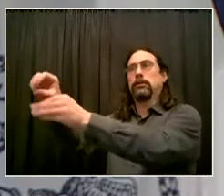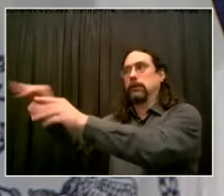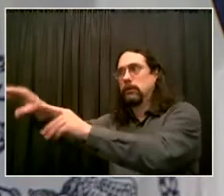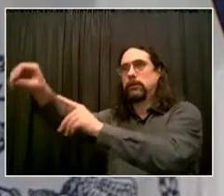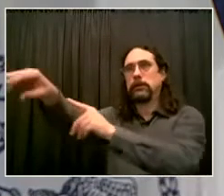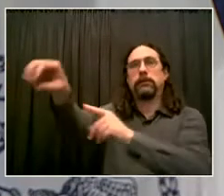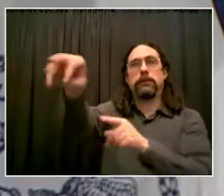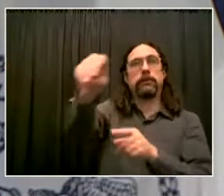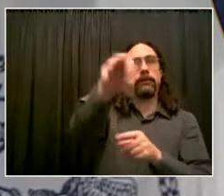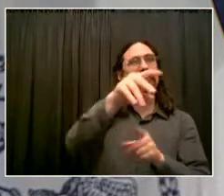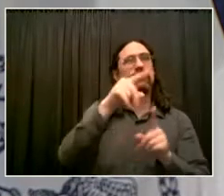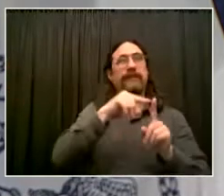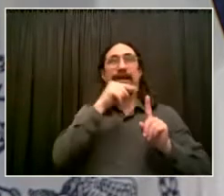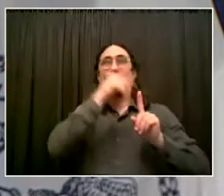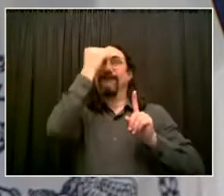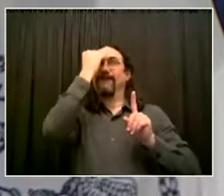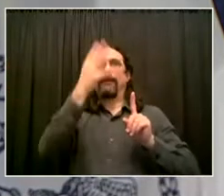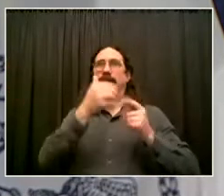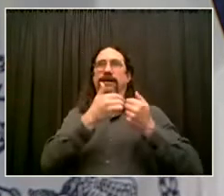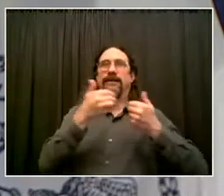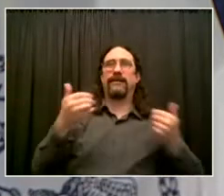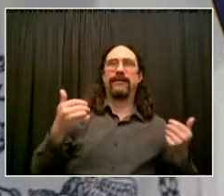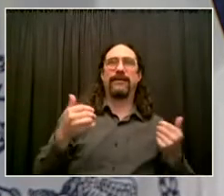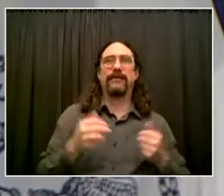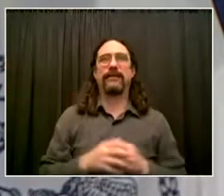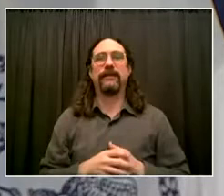vax4nyc.nyc.gov, and that's how you can book a